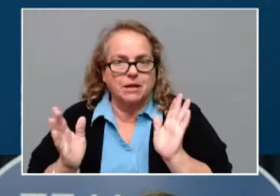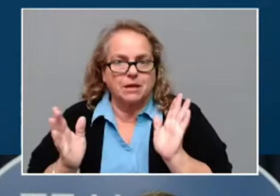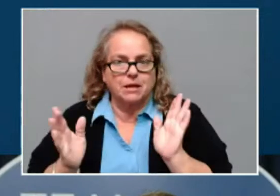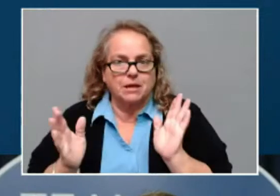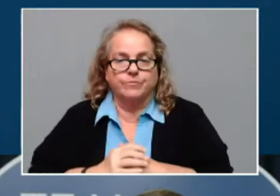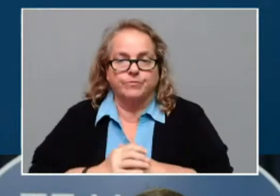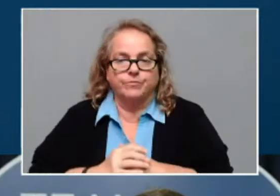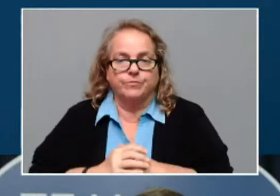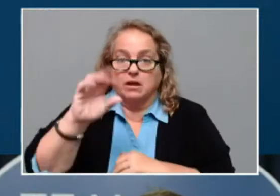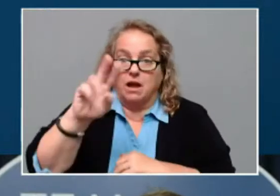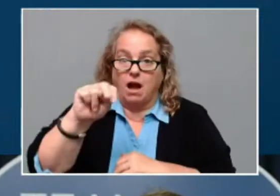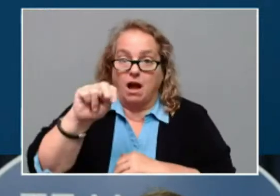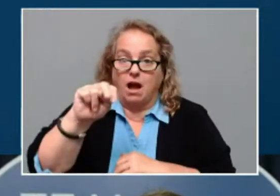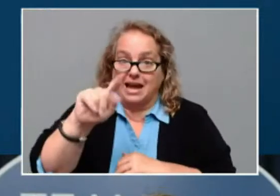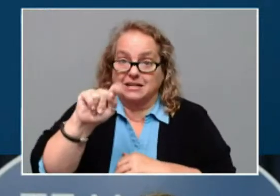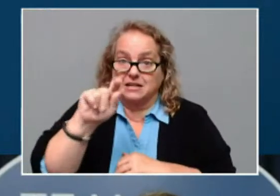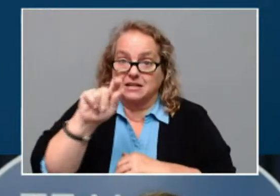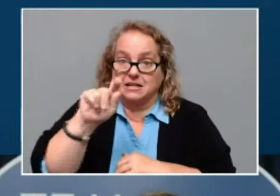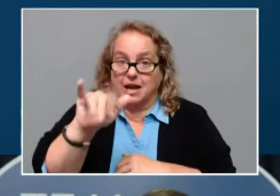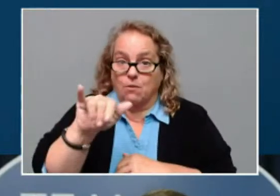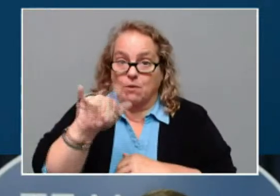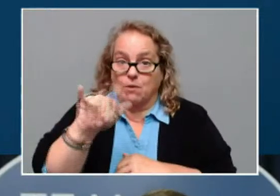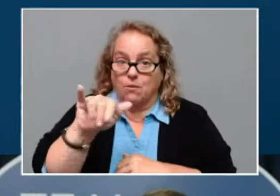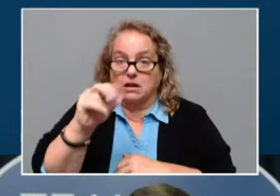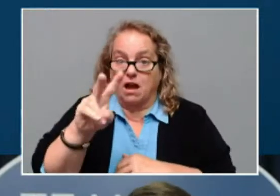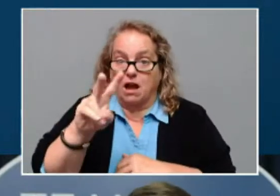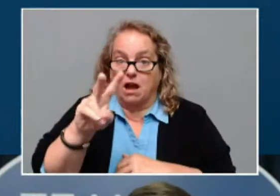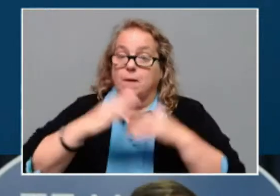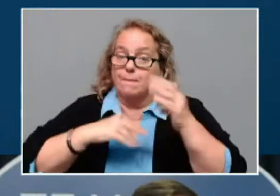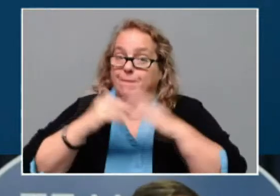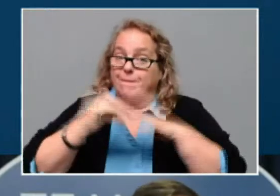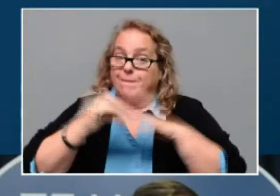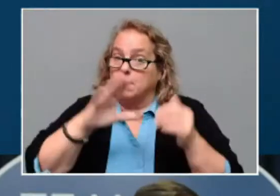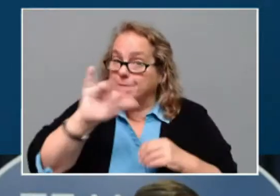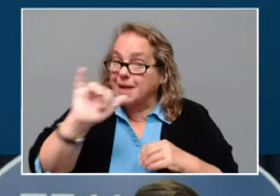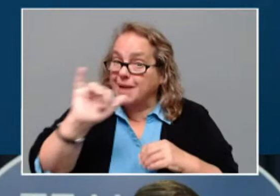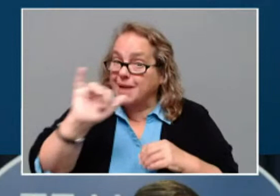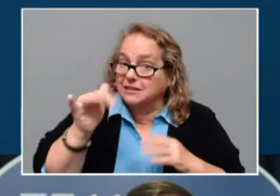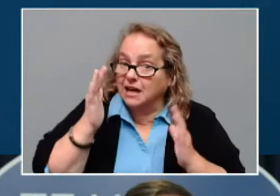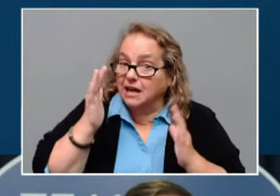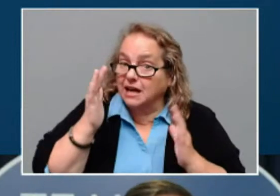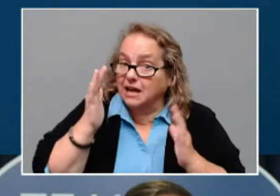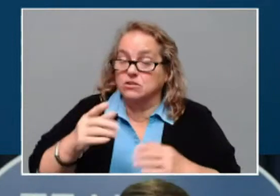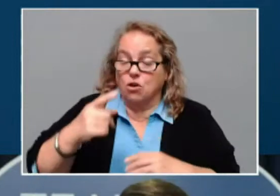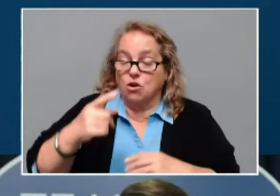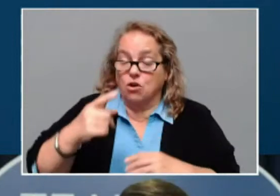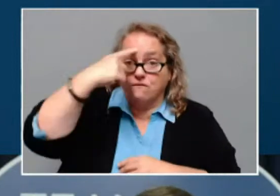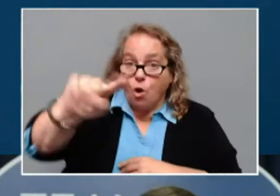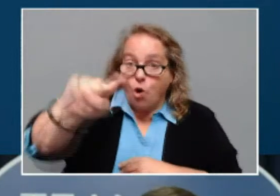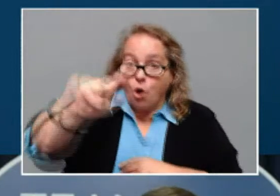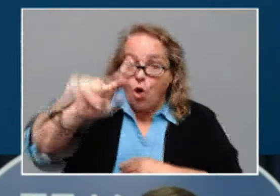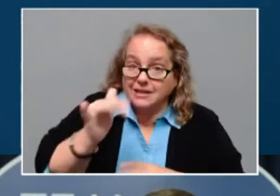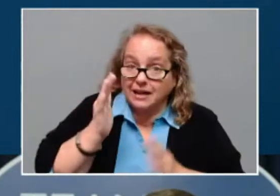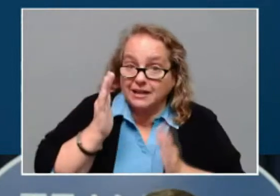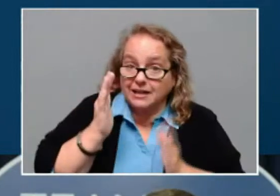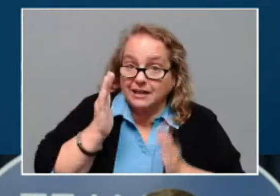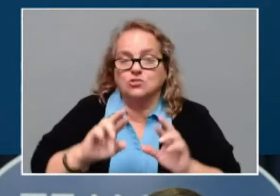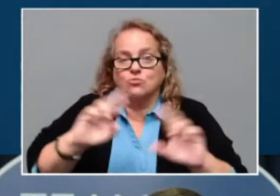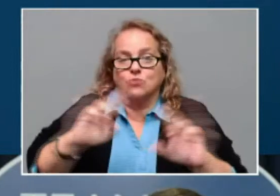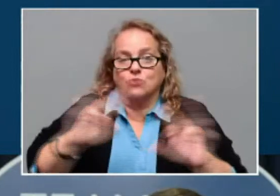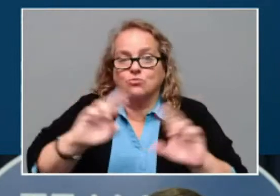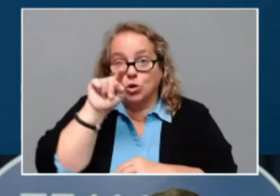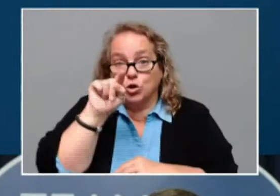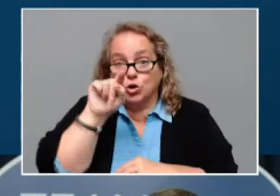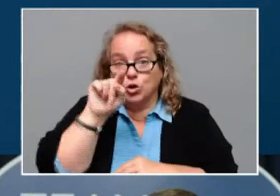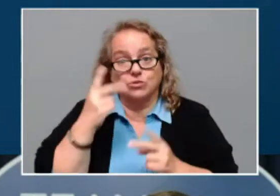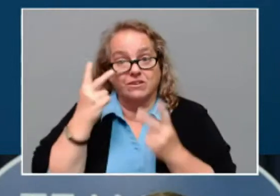Connect.ky.gov, built by Kentuckians for Kentuckians, is ready for you to visit or to revisit to get the services that you